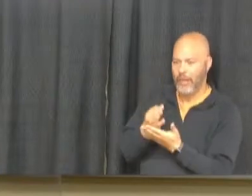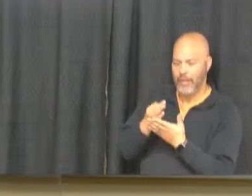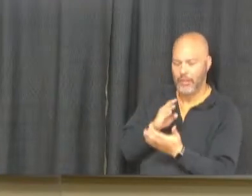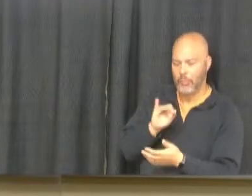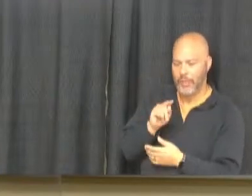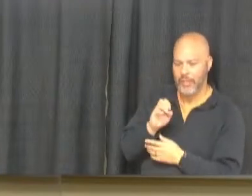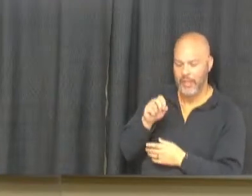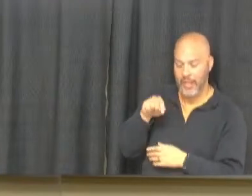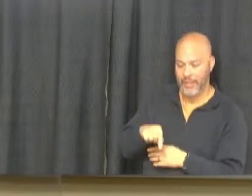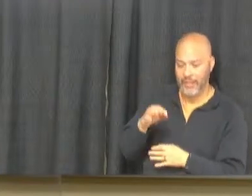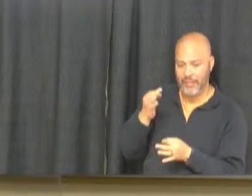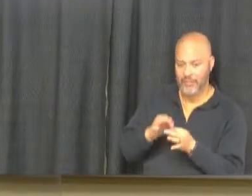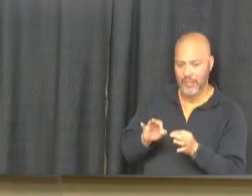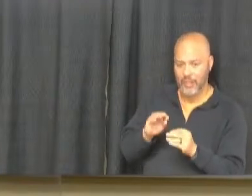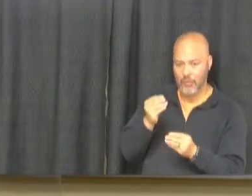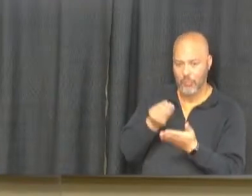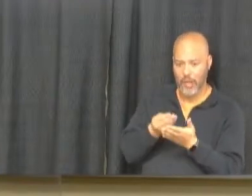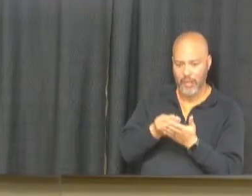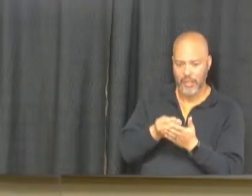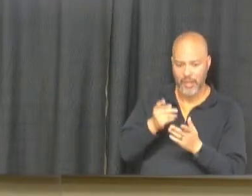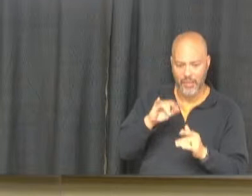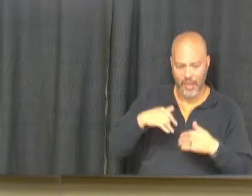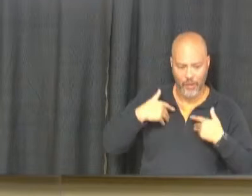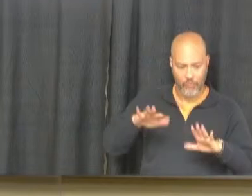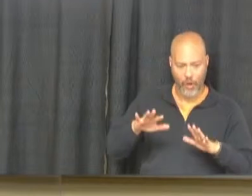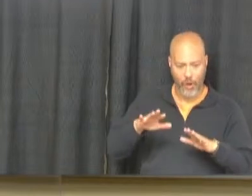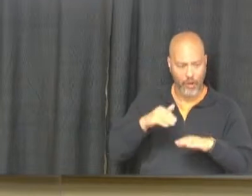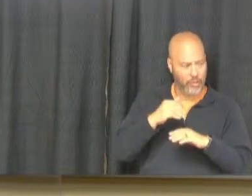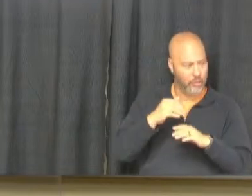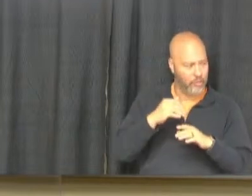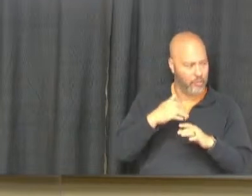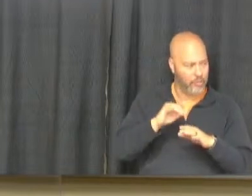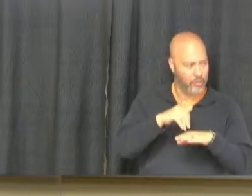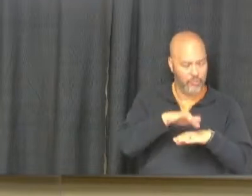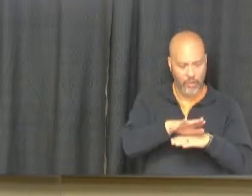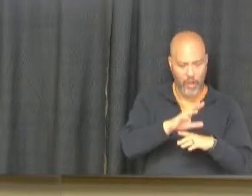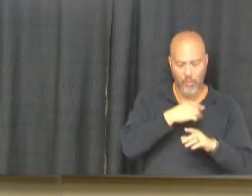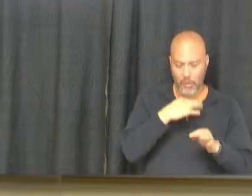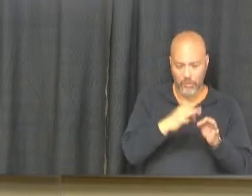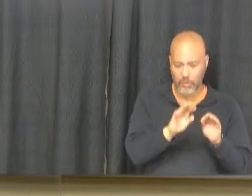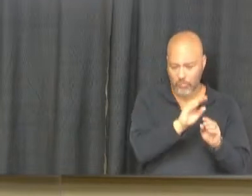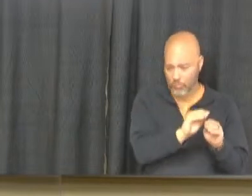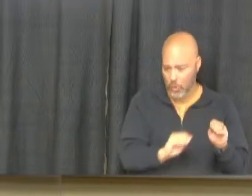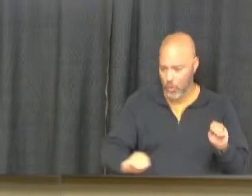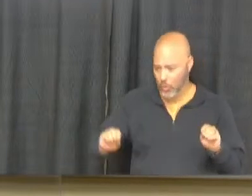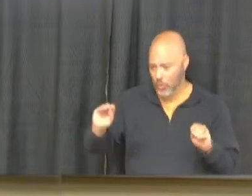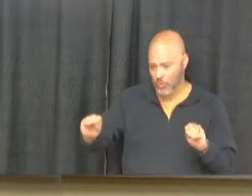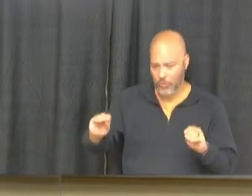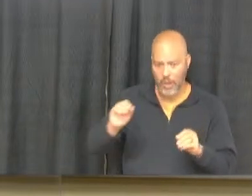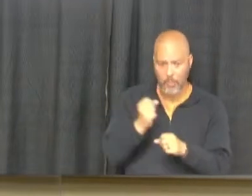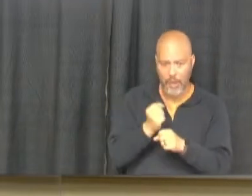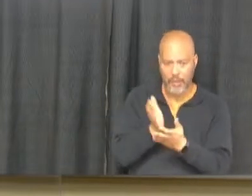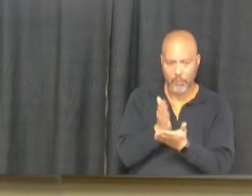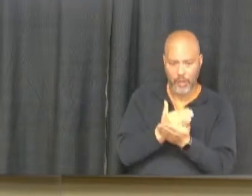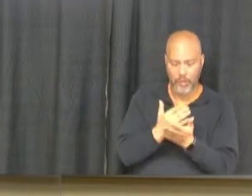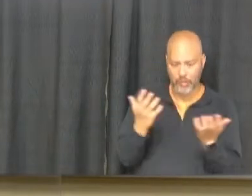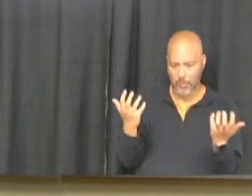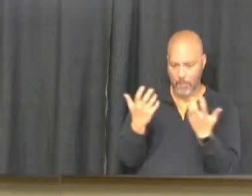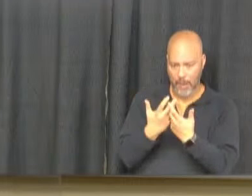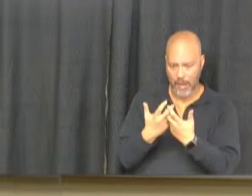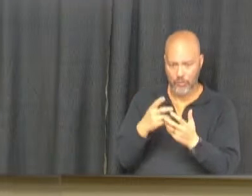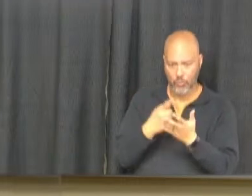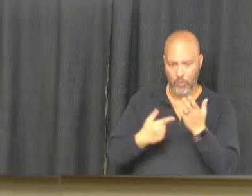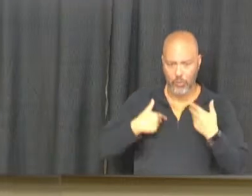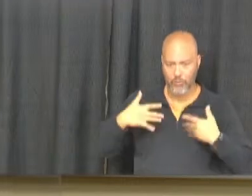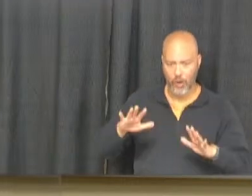Is this basically just moving the funds that have been already earmarked for this to, and making the budget kosher with what